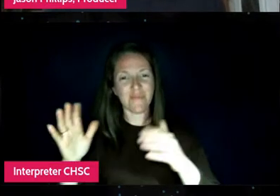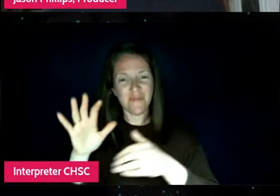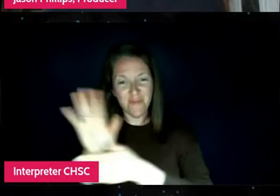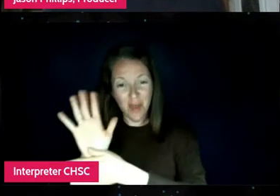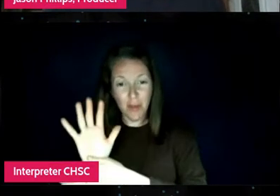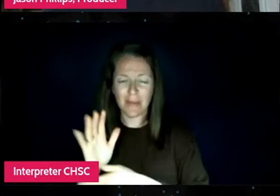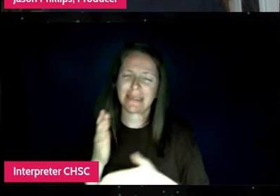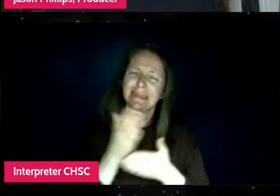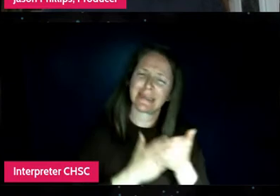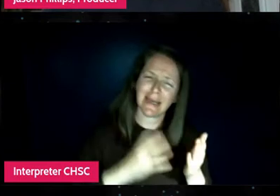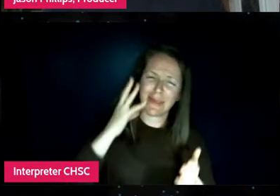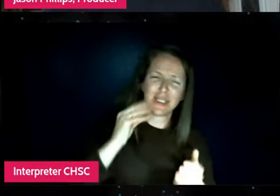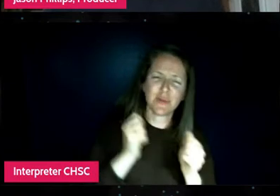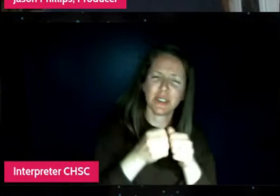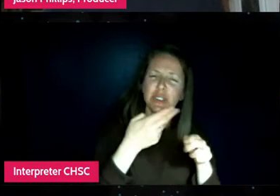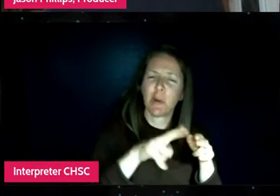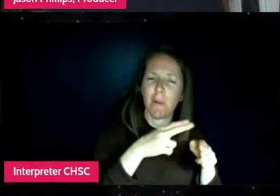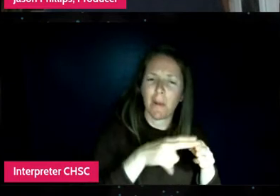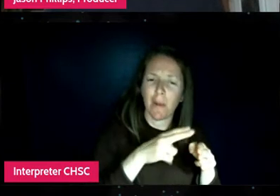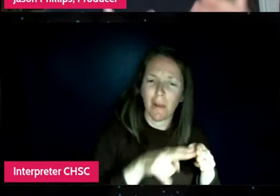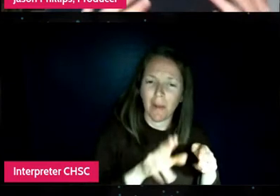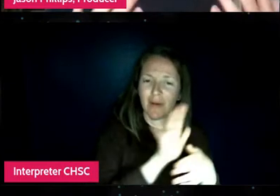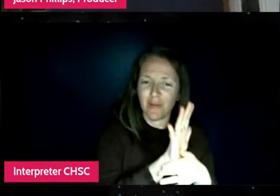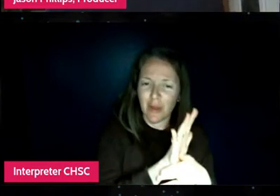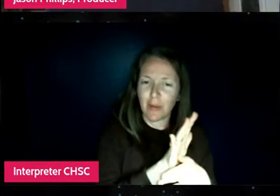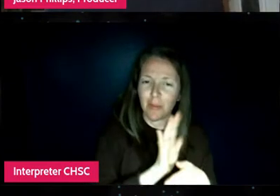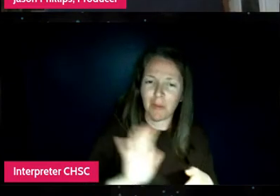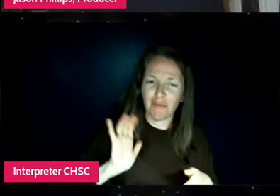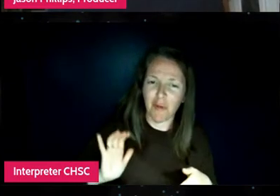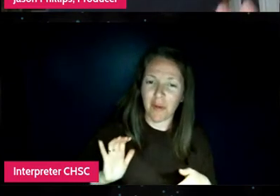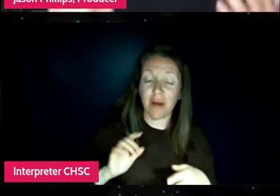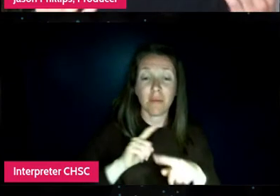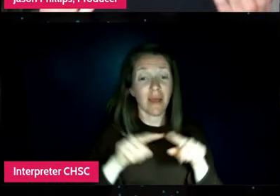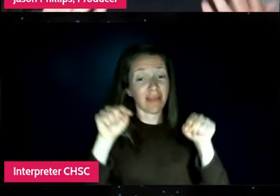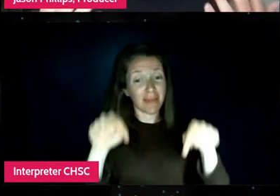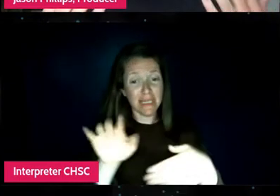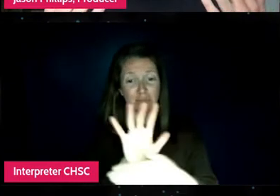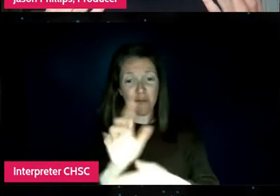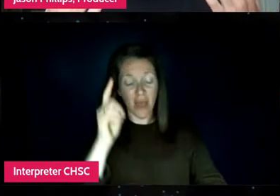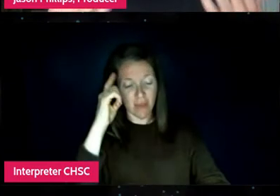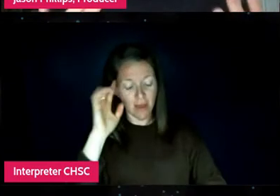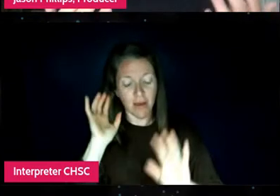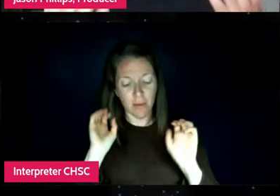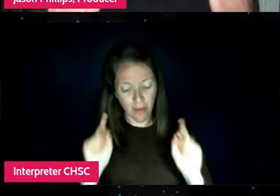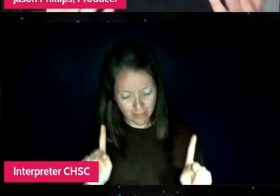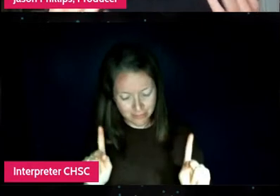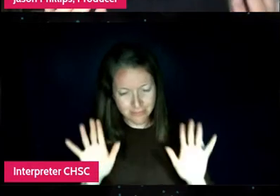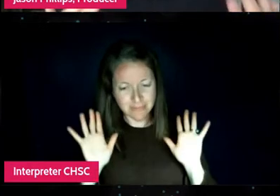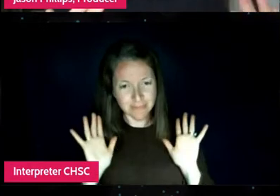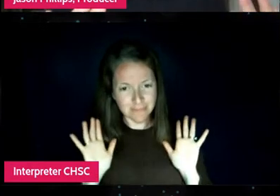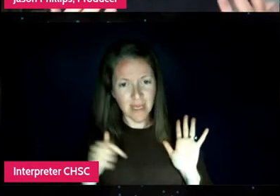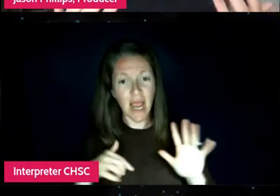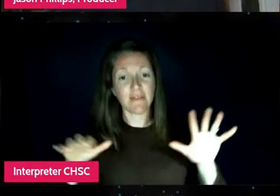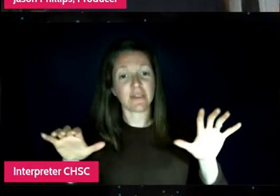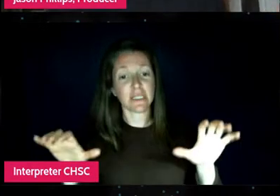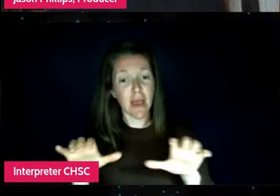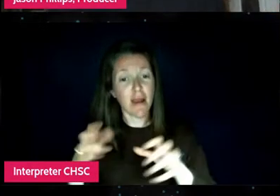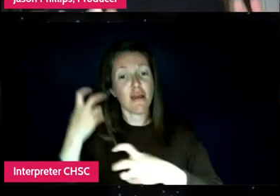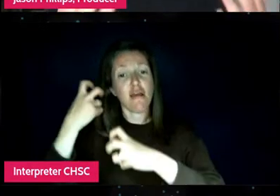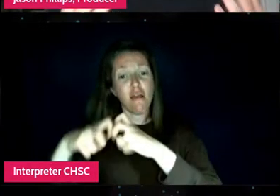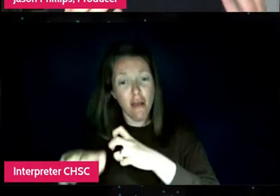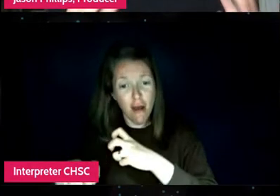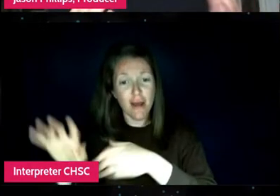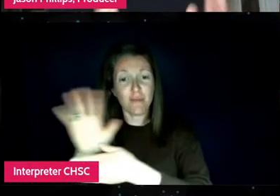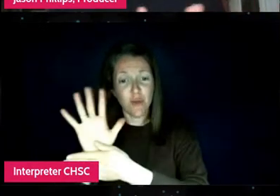and I've done that several times before. And so when I approached this movie, I was like, okay, I've done big, hard movies before within